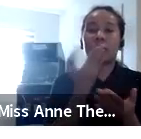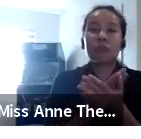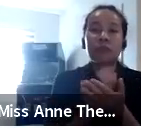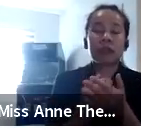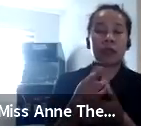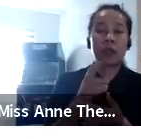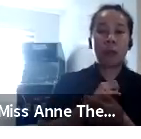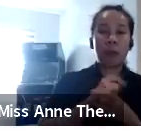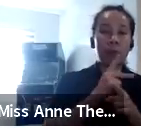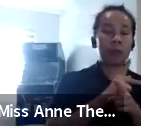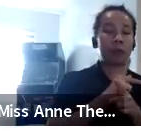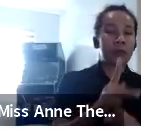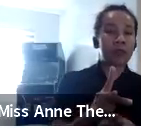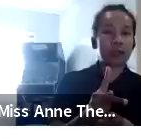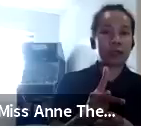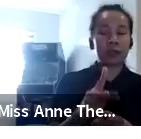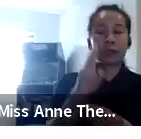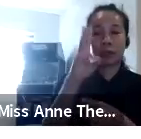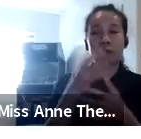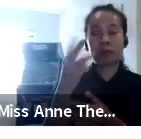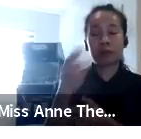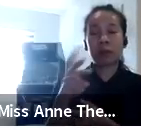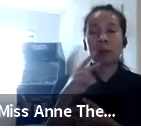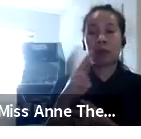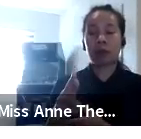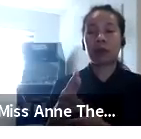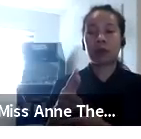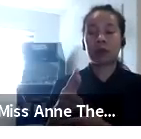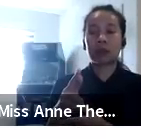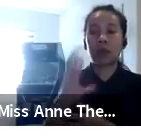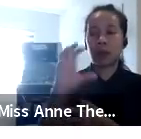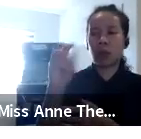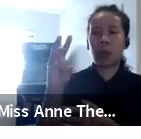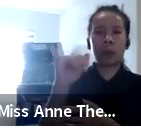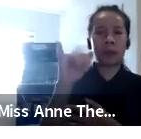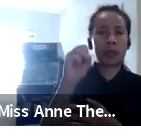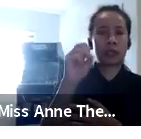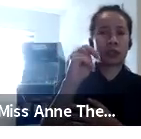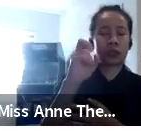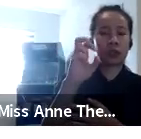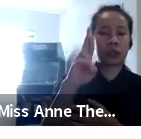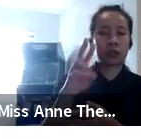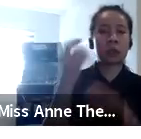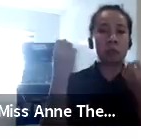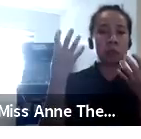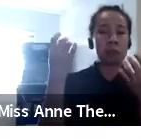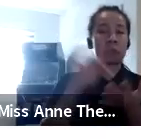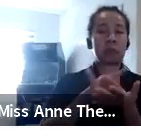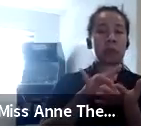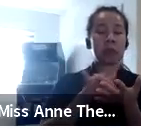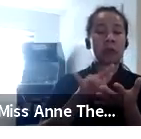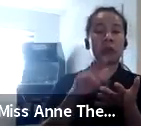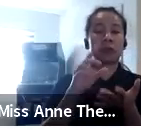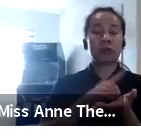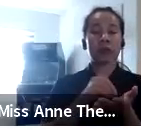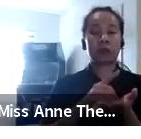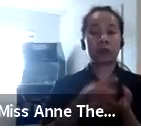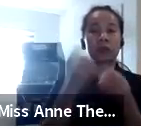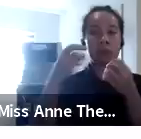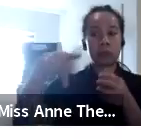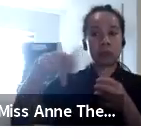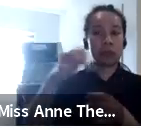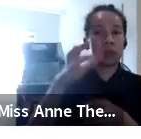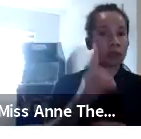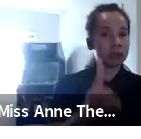profession. Two of them are already commissioners. Many are medical doctors and PhD holders. And I'm so